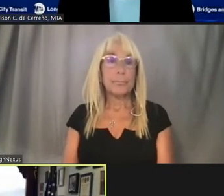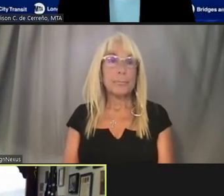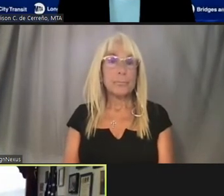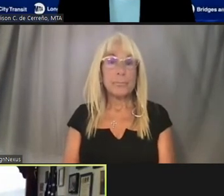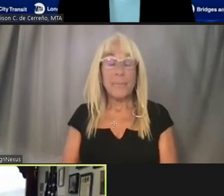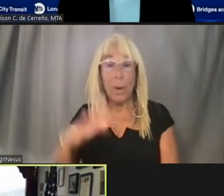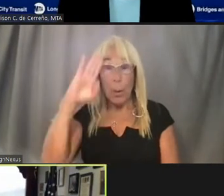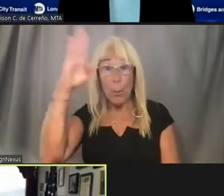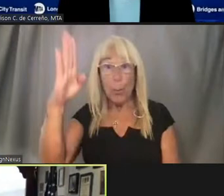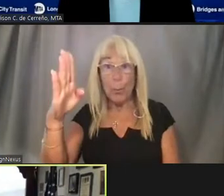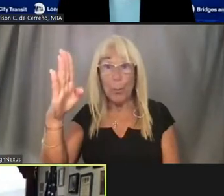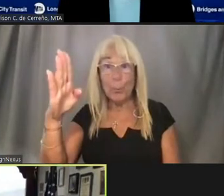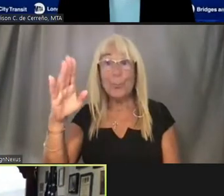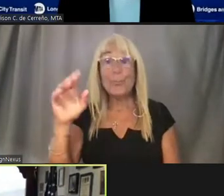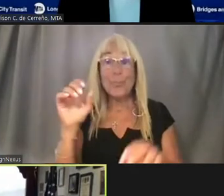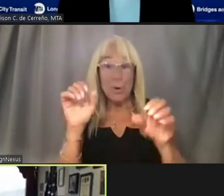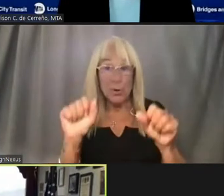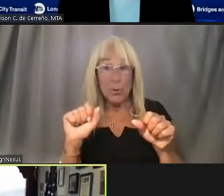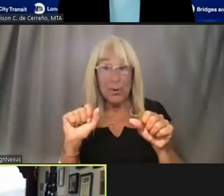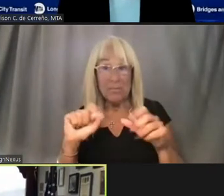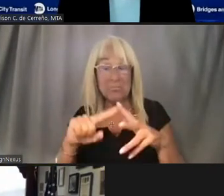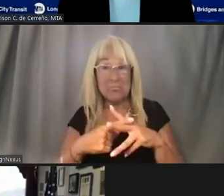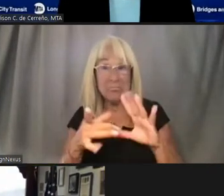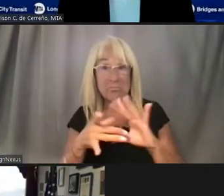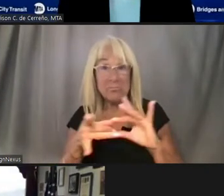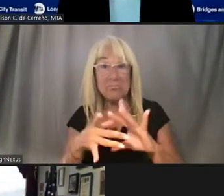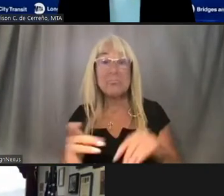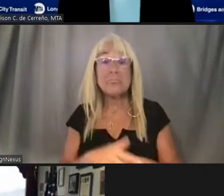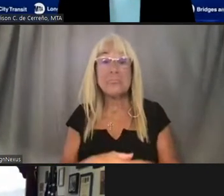hello you may begin your remarks